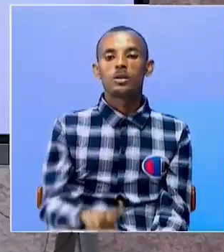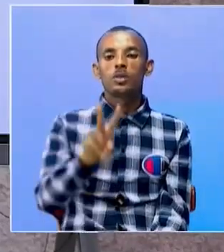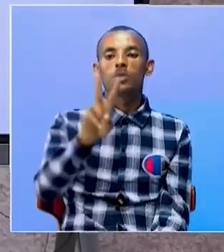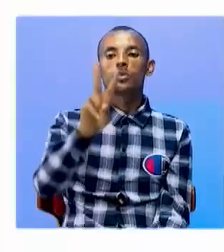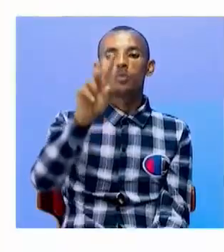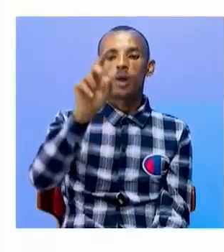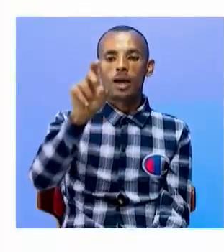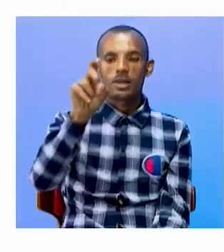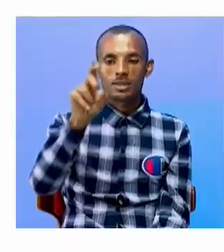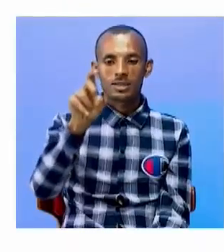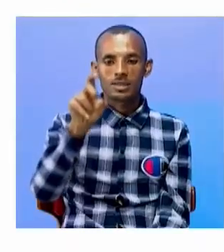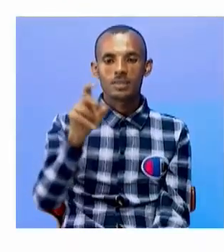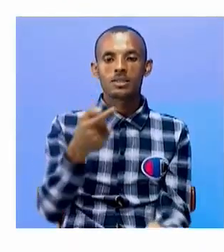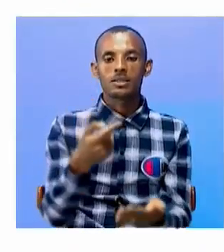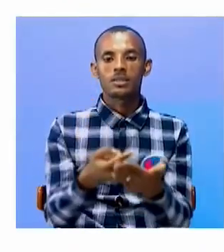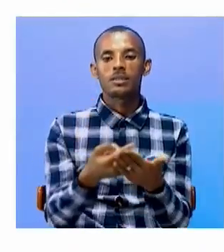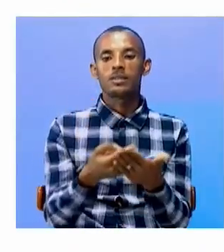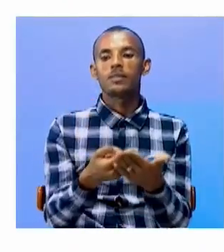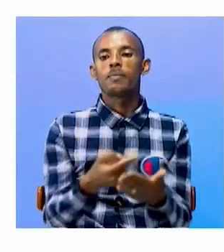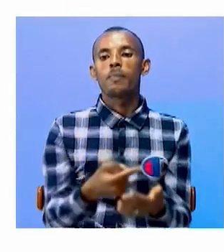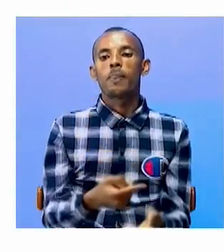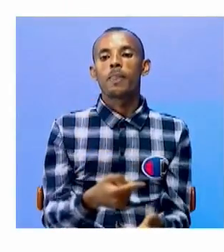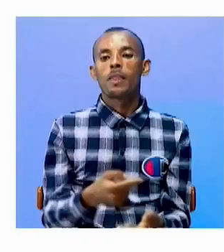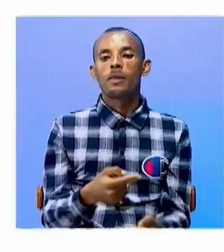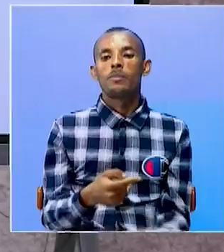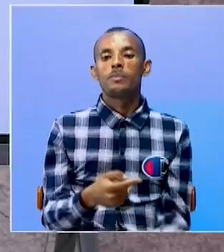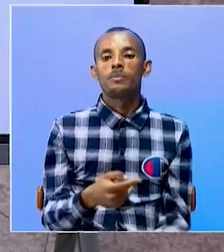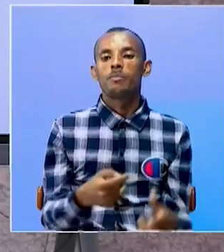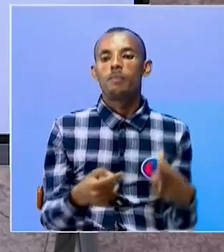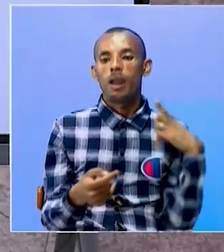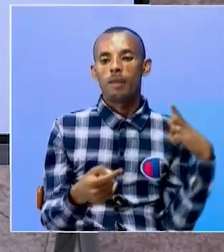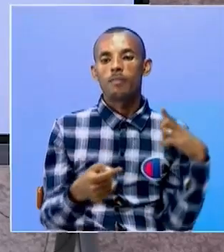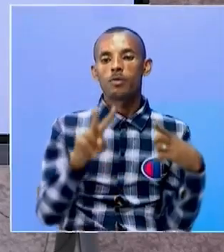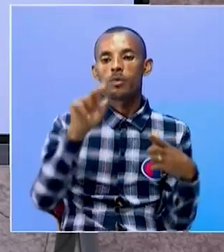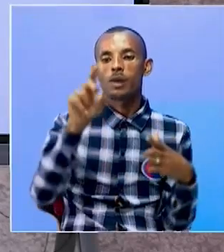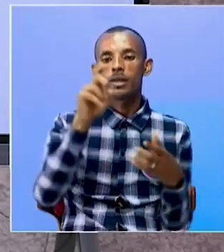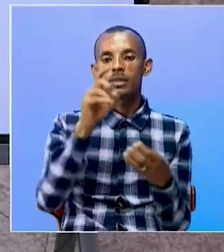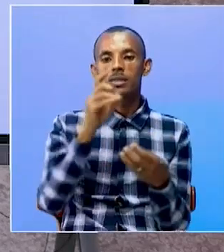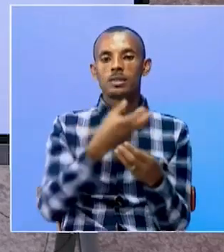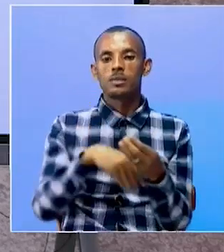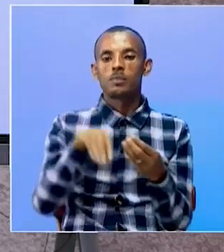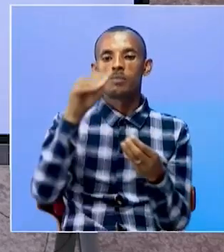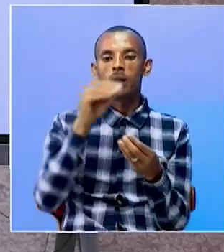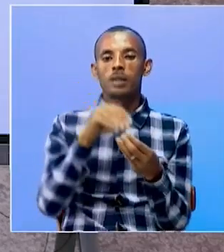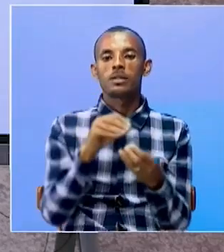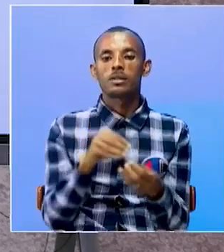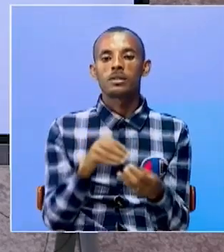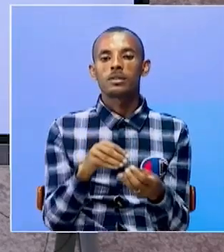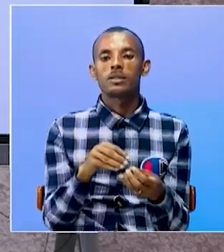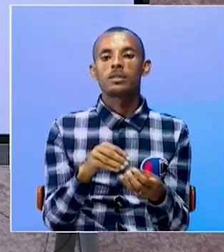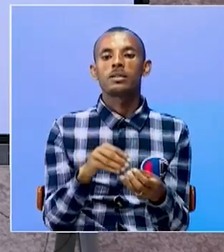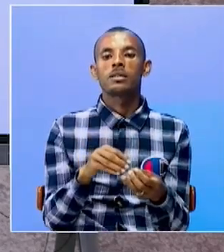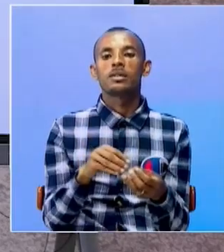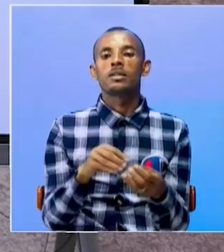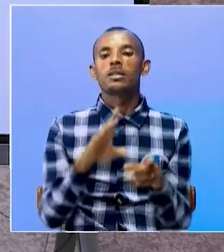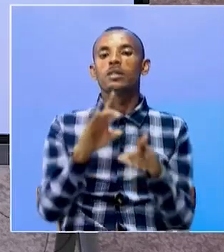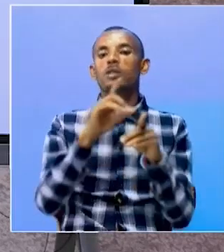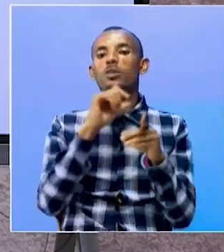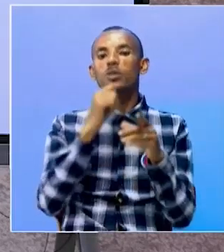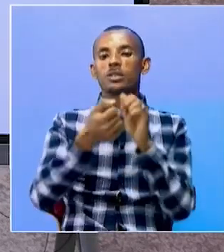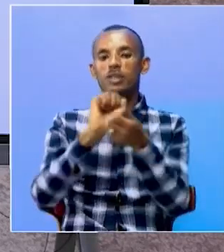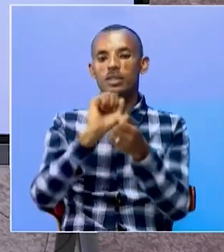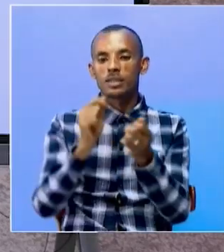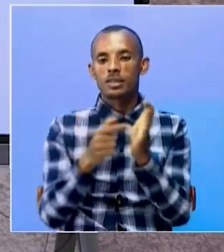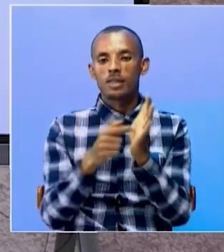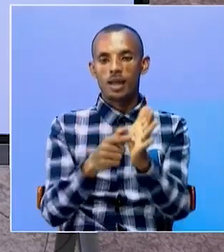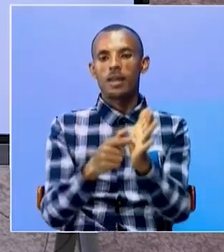2x is here on this span. X is also on this span, so don't change the sign